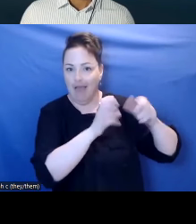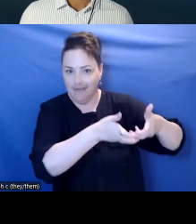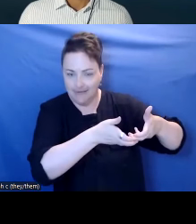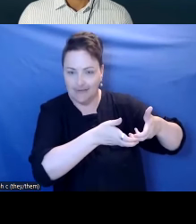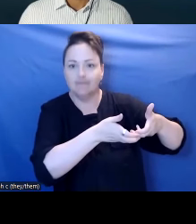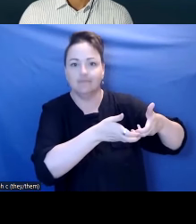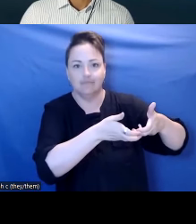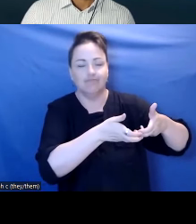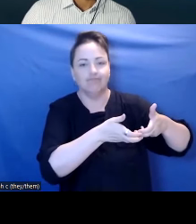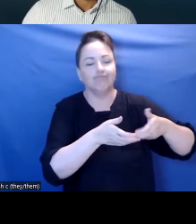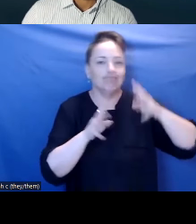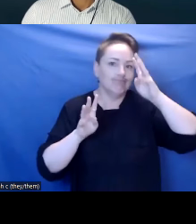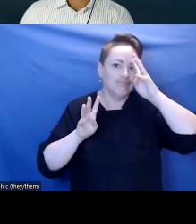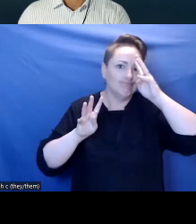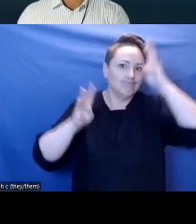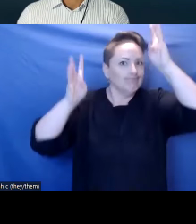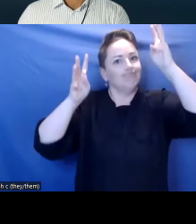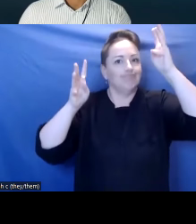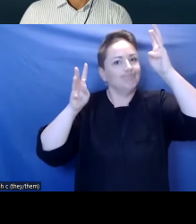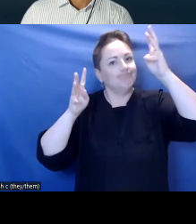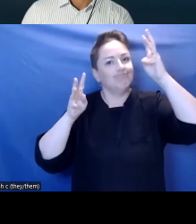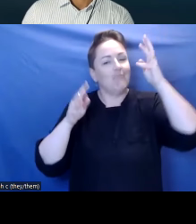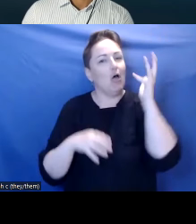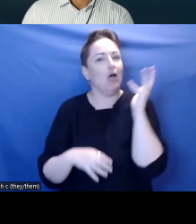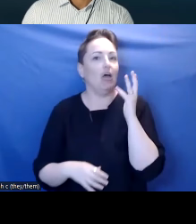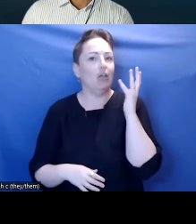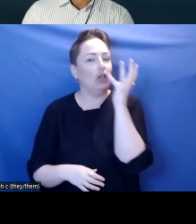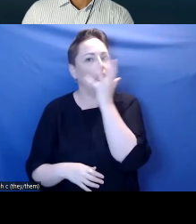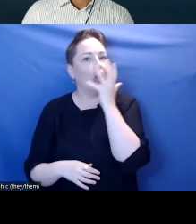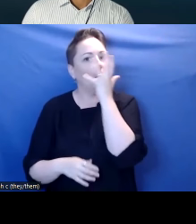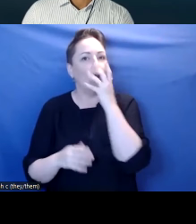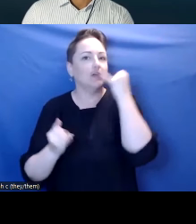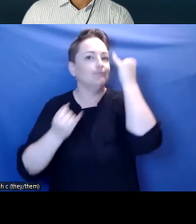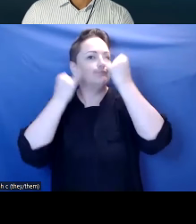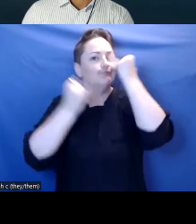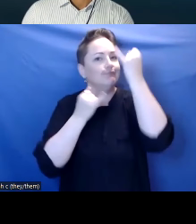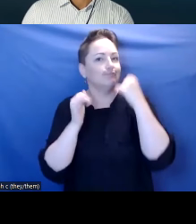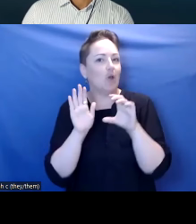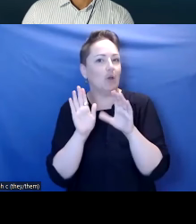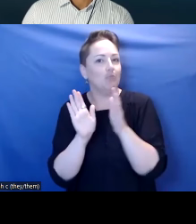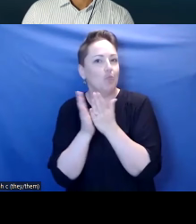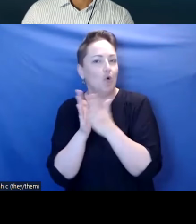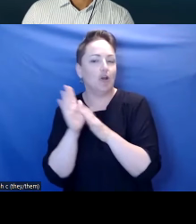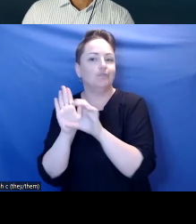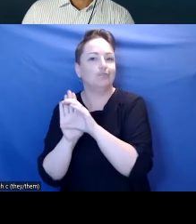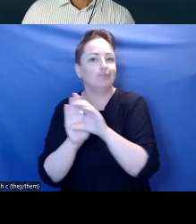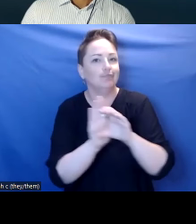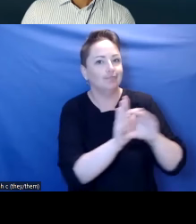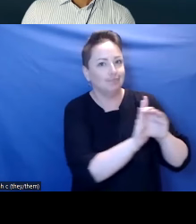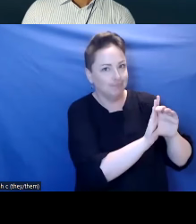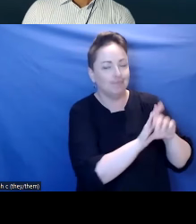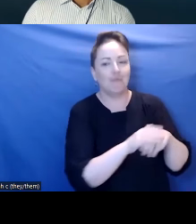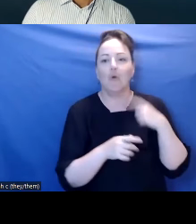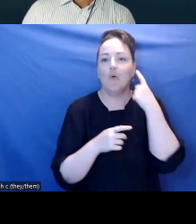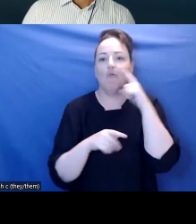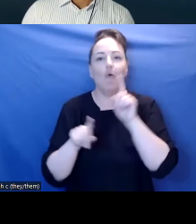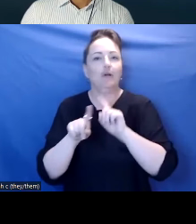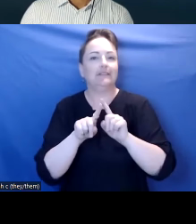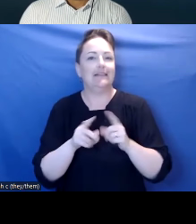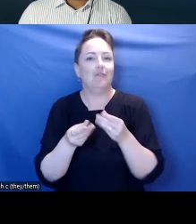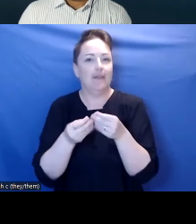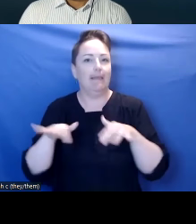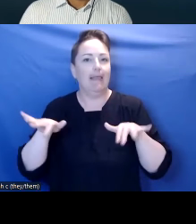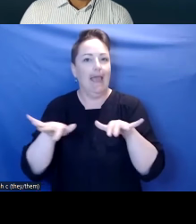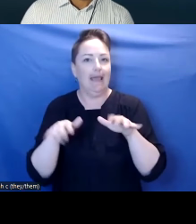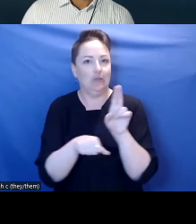to imagine what kind of housing can be achieved on former golf courses, gas stations, commercial retail, and brownfield sites. So 9 case study